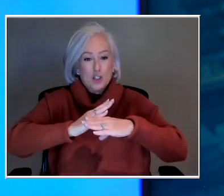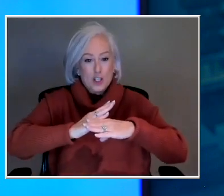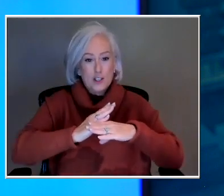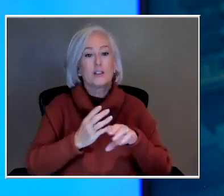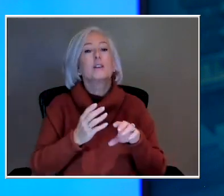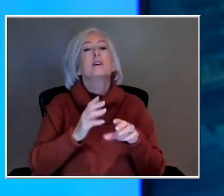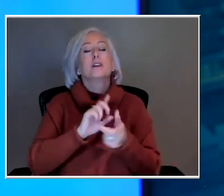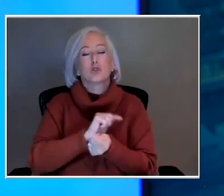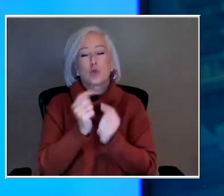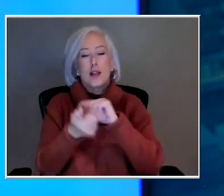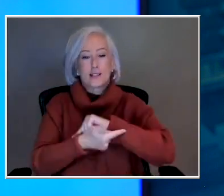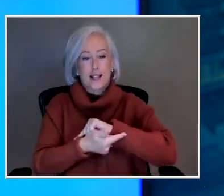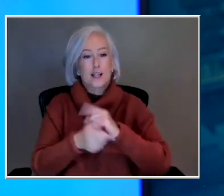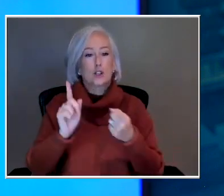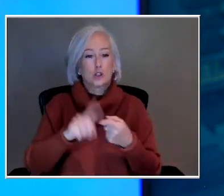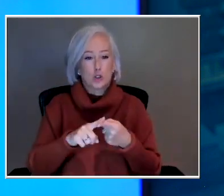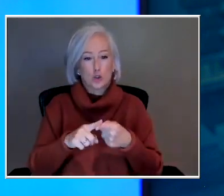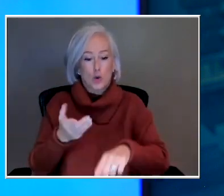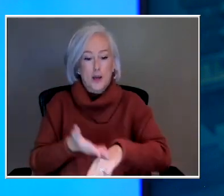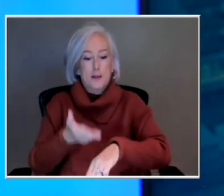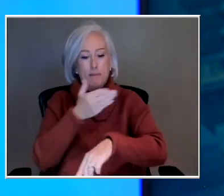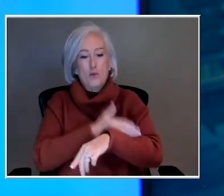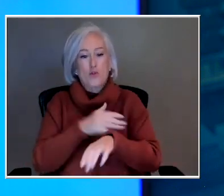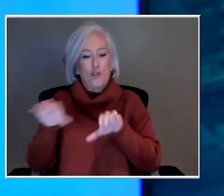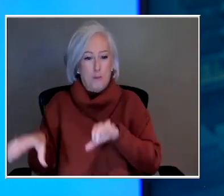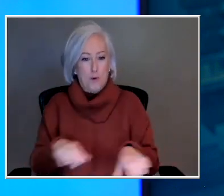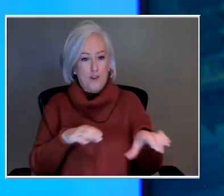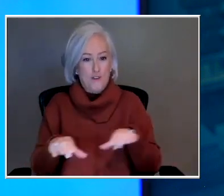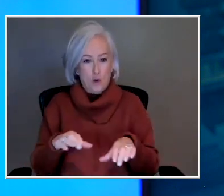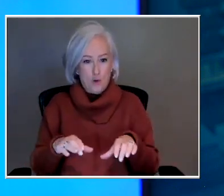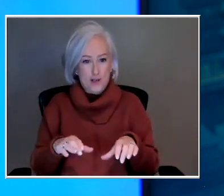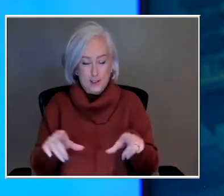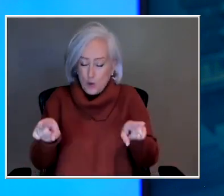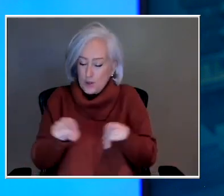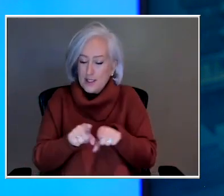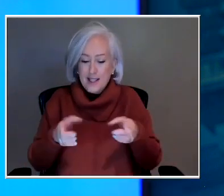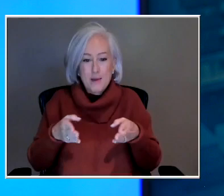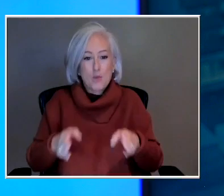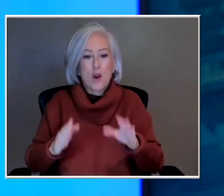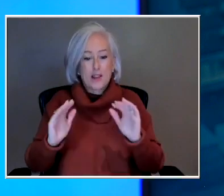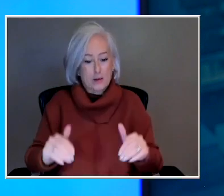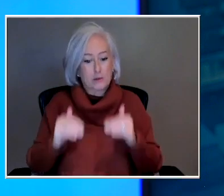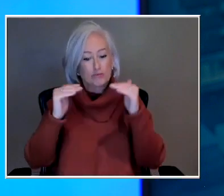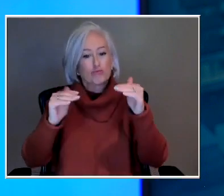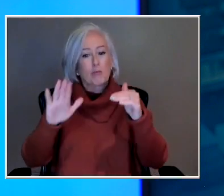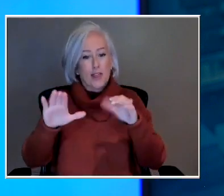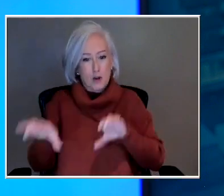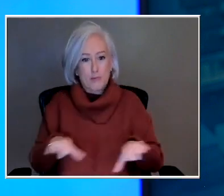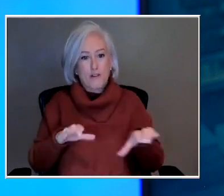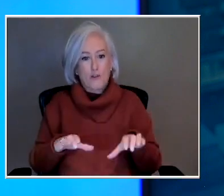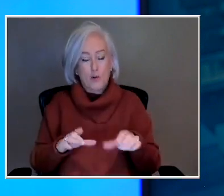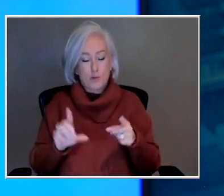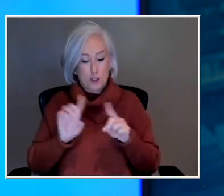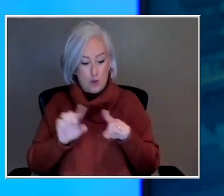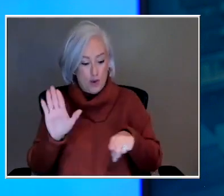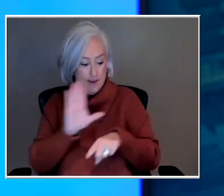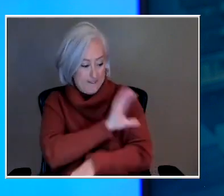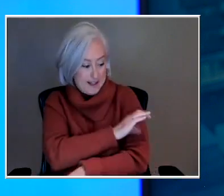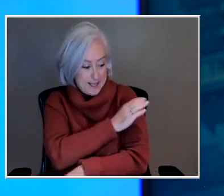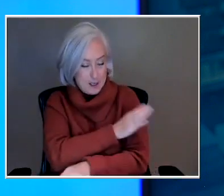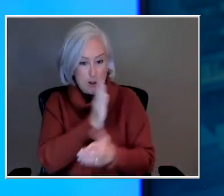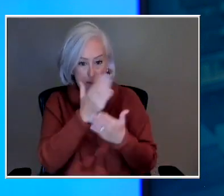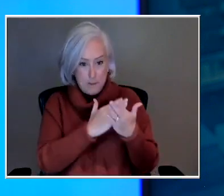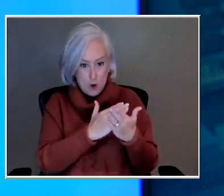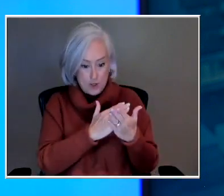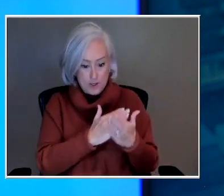the same things that we do to maximize the performance of the female athlete. So there's the clinical side. We also feel a huge drive towards